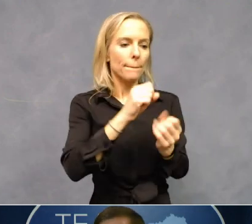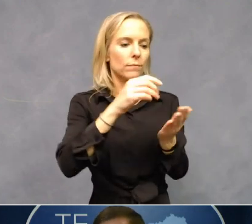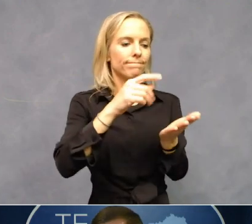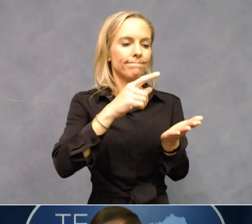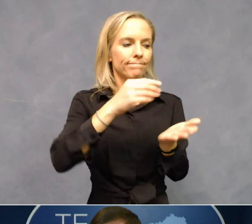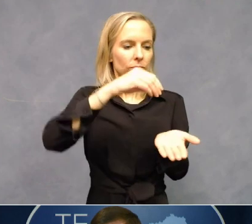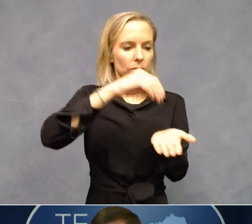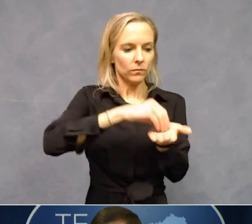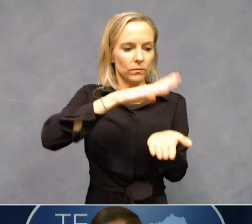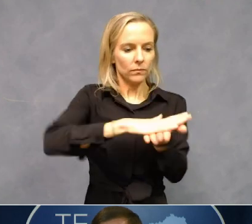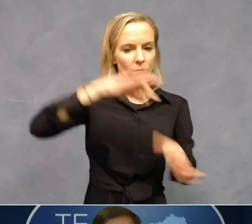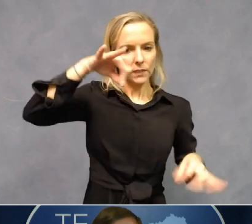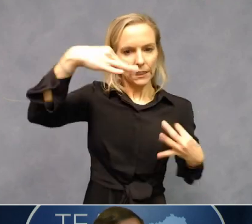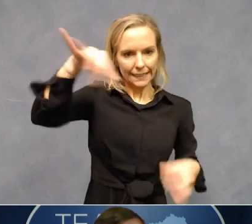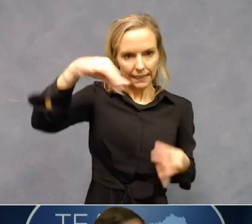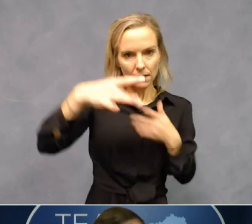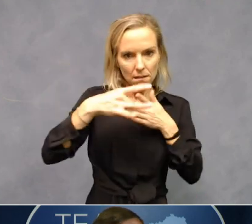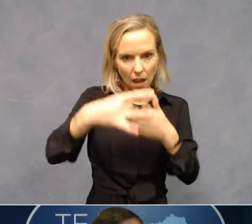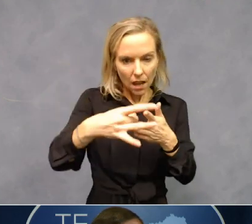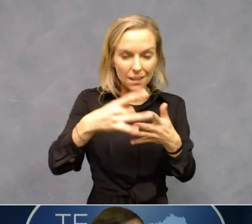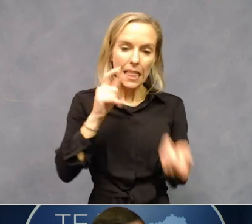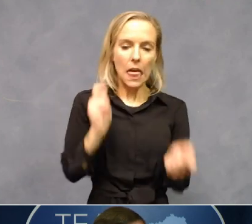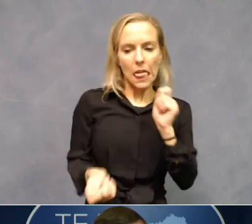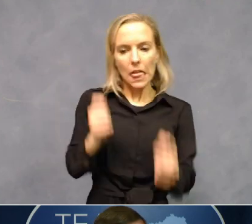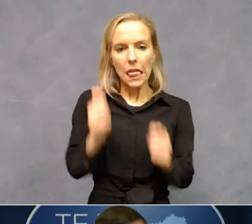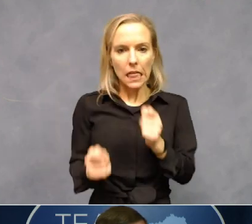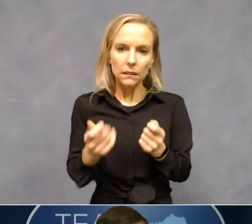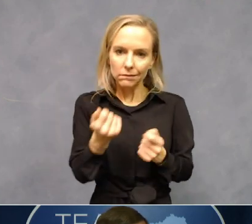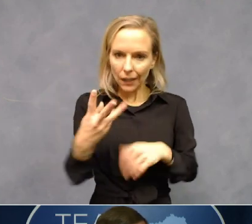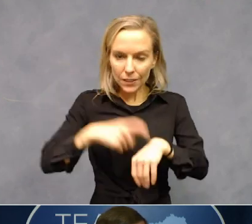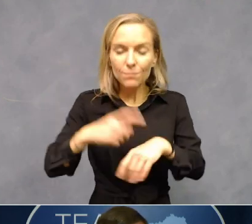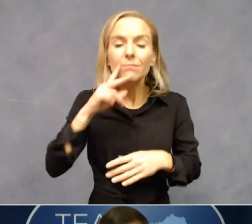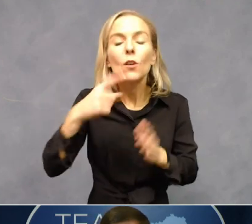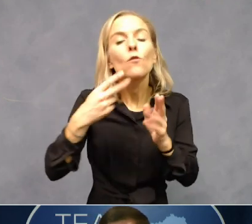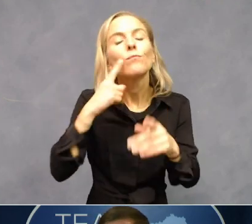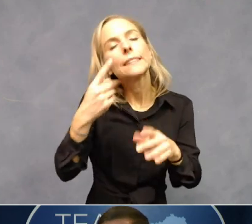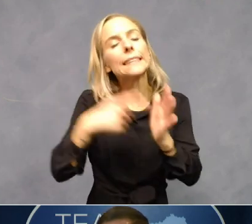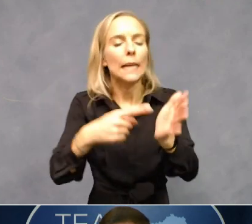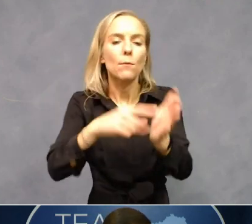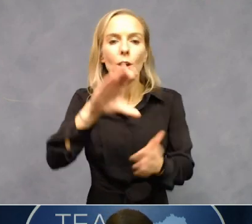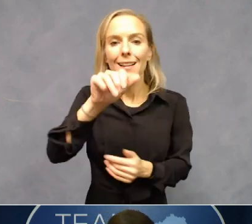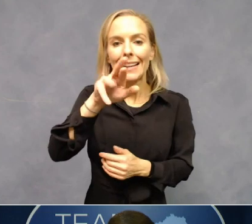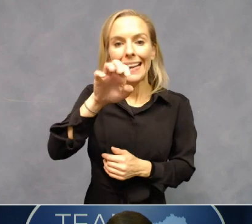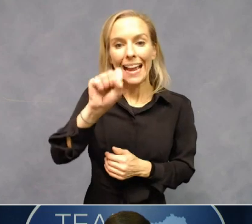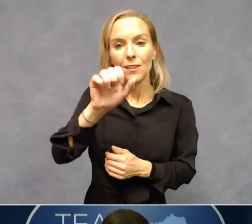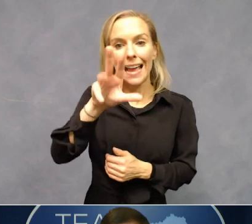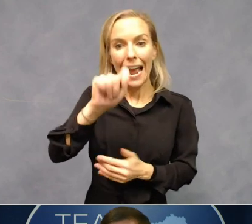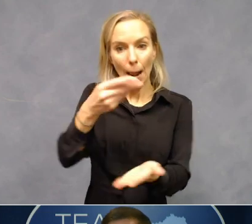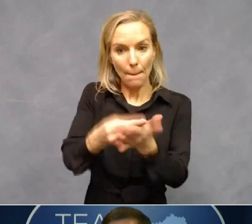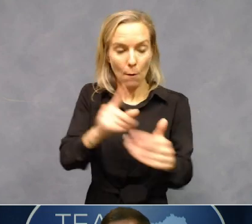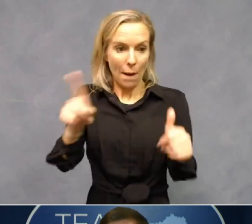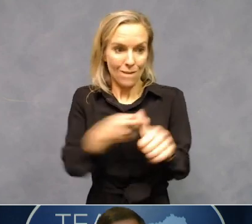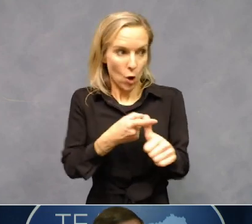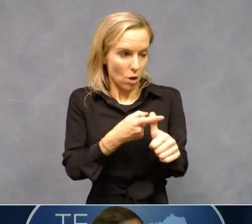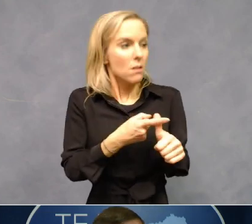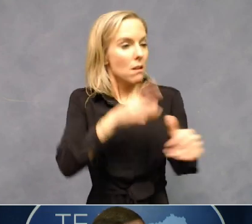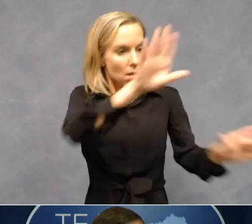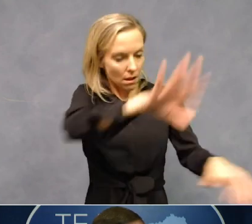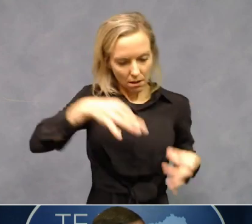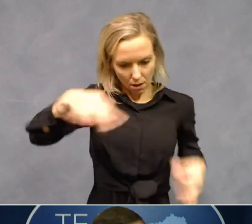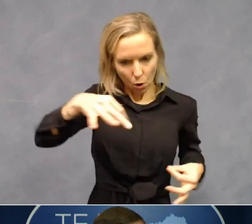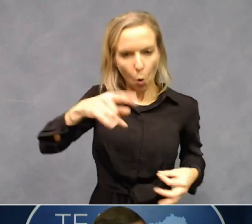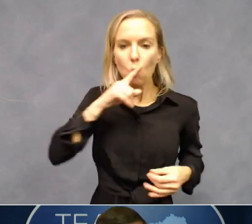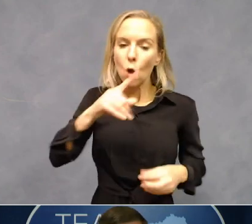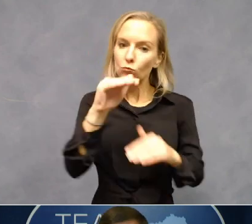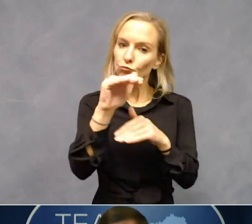multiple times. I'll give you an example, use of the CARES Act money. When the CARES Act money first came out, it was very, very restricted, and when we looked at it,